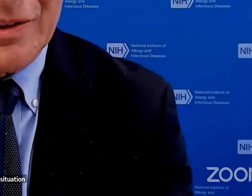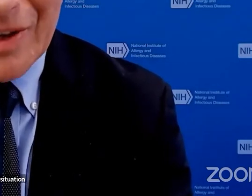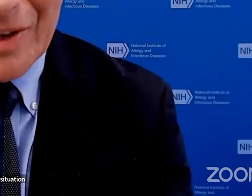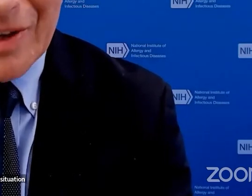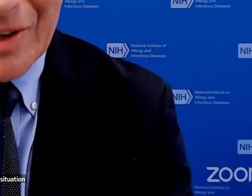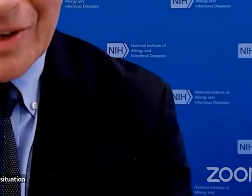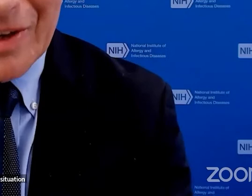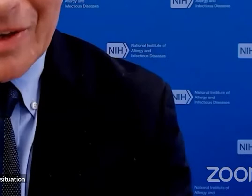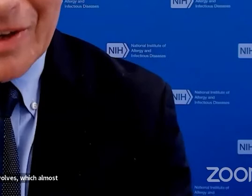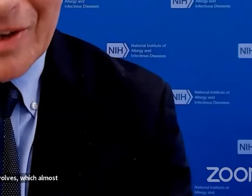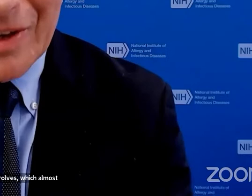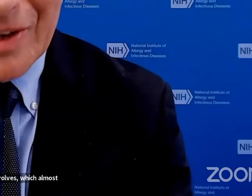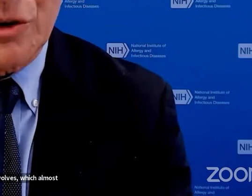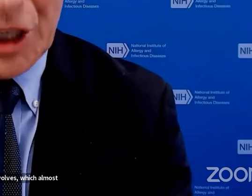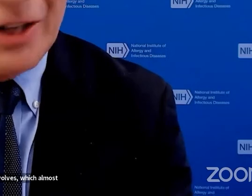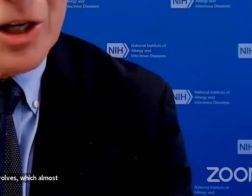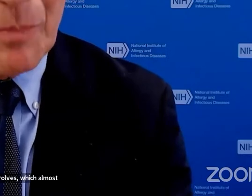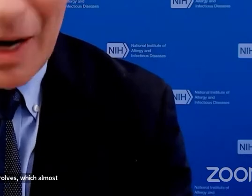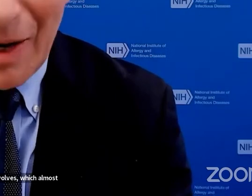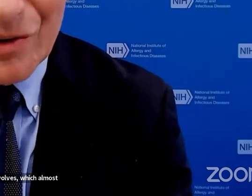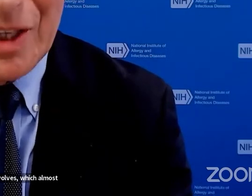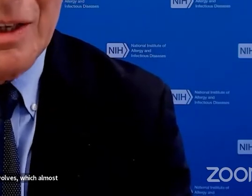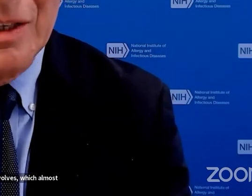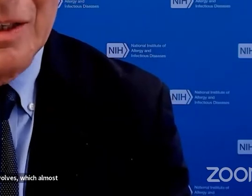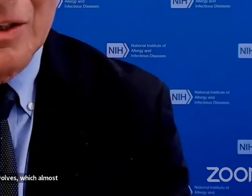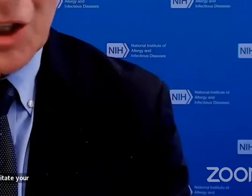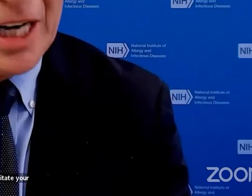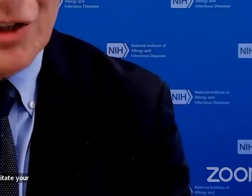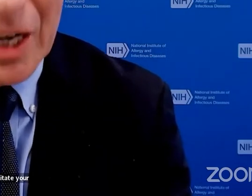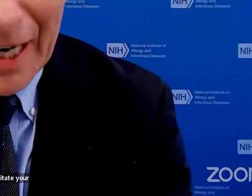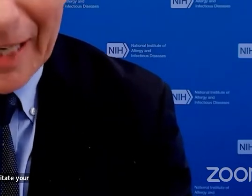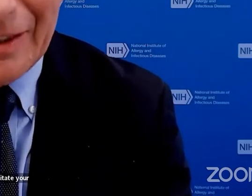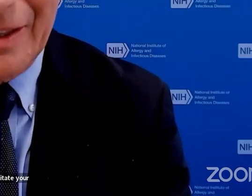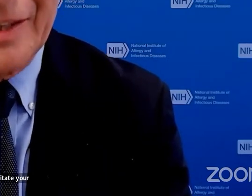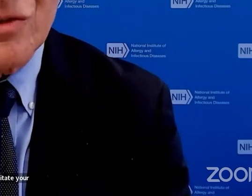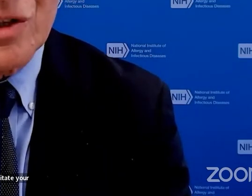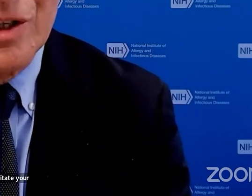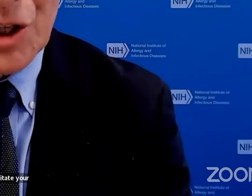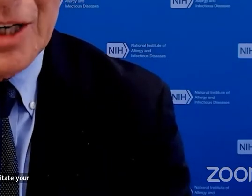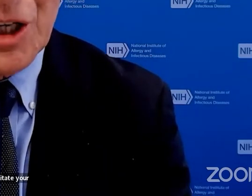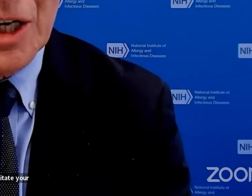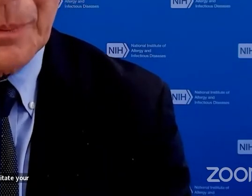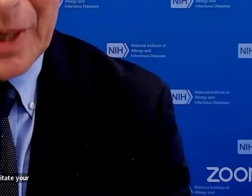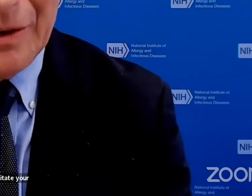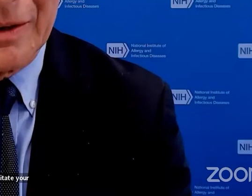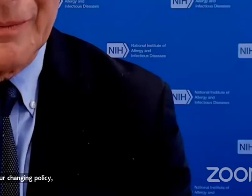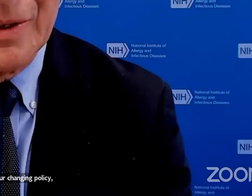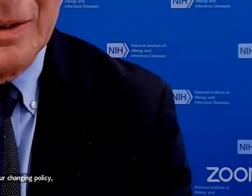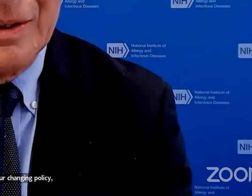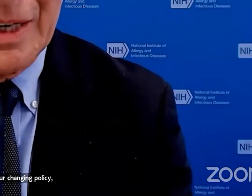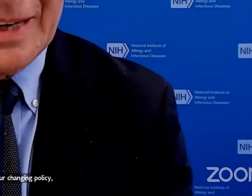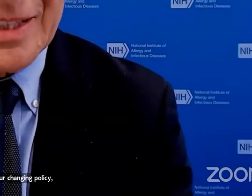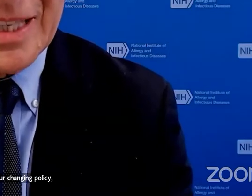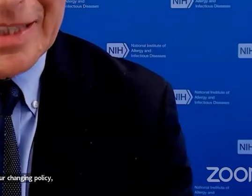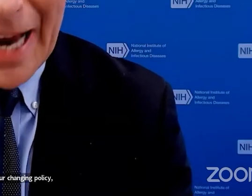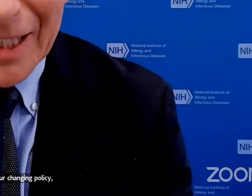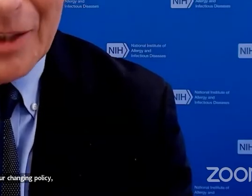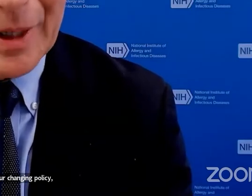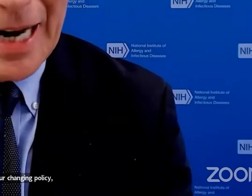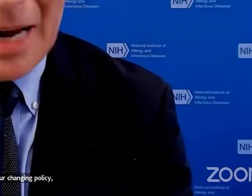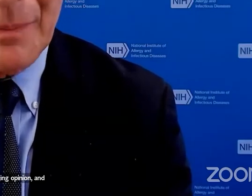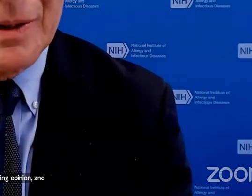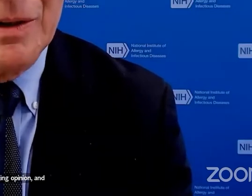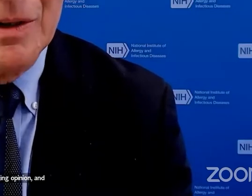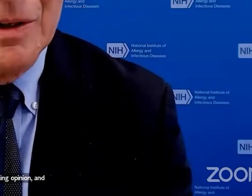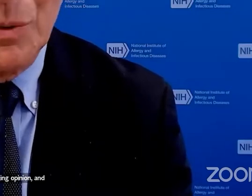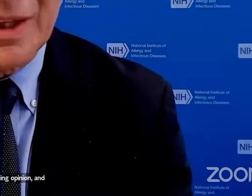will necessitate your changing policy changing guidelines changing opinion and that's